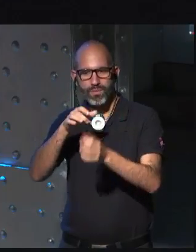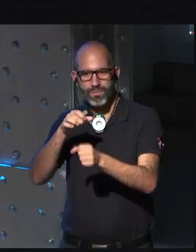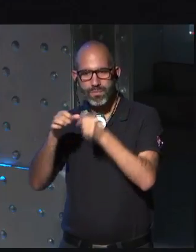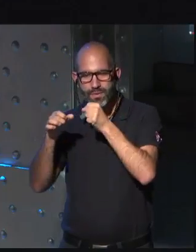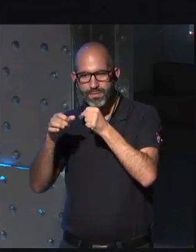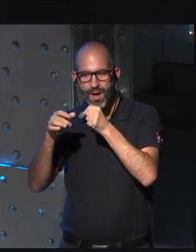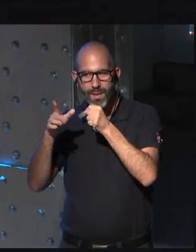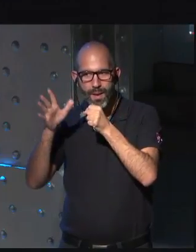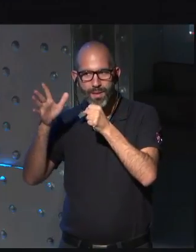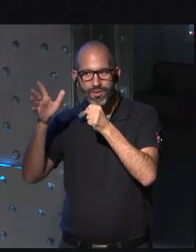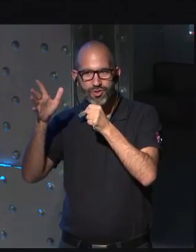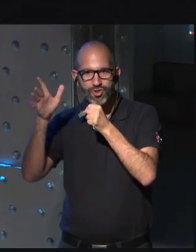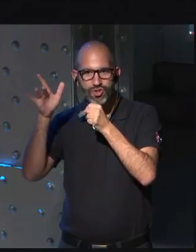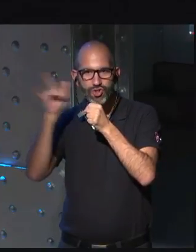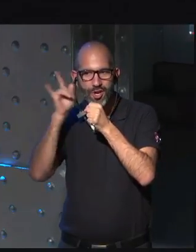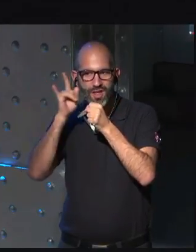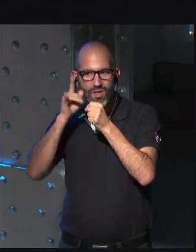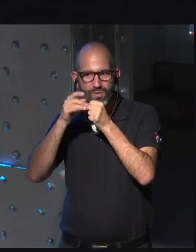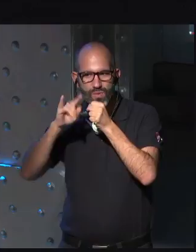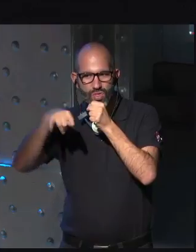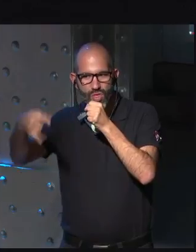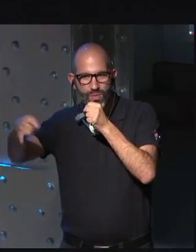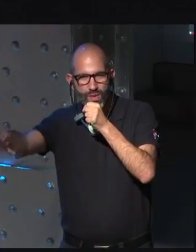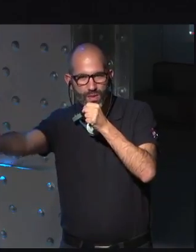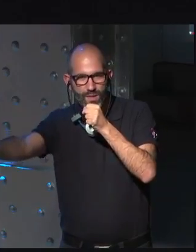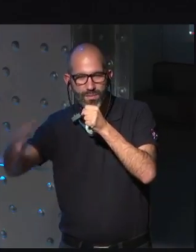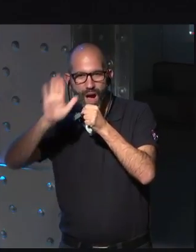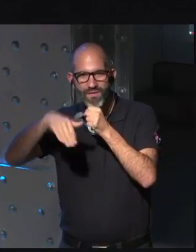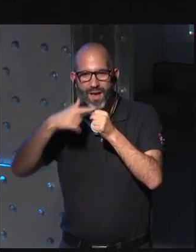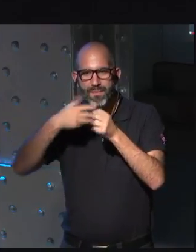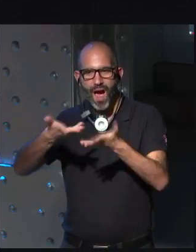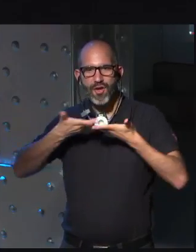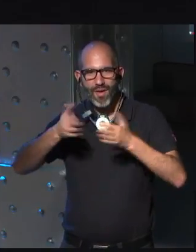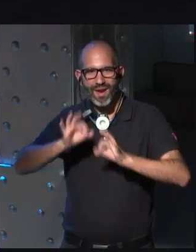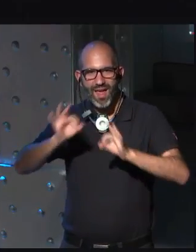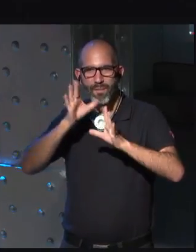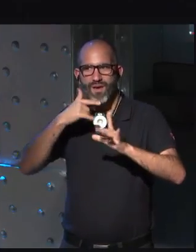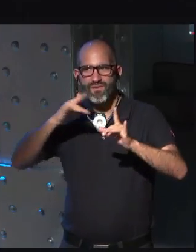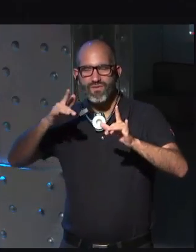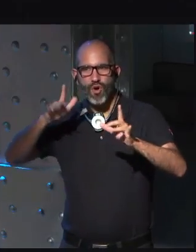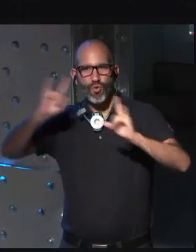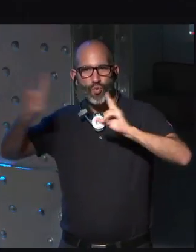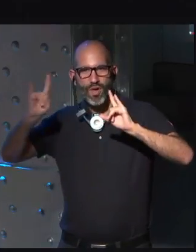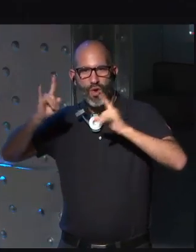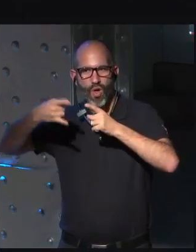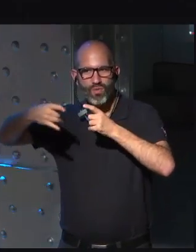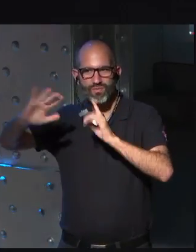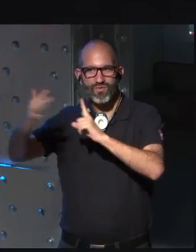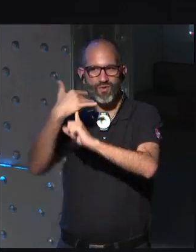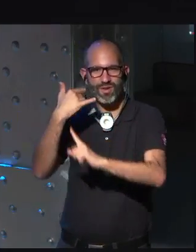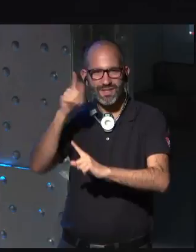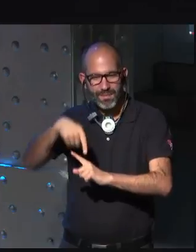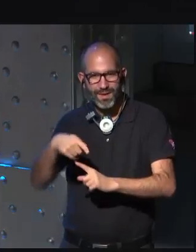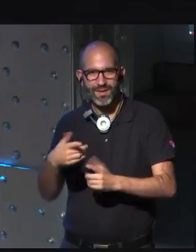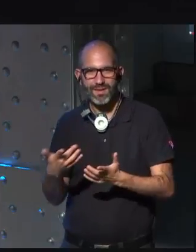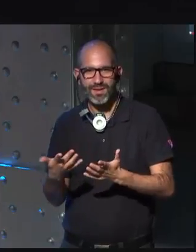You were introducing all this noise and distracting things. And you were introducing this illusion that you could record the sound of music in a